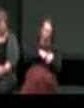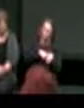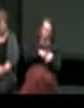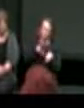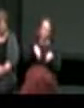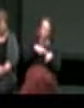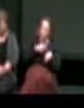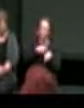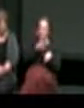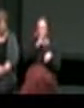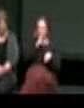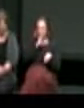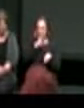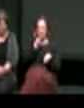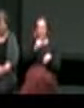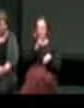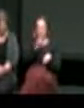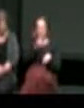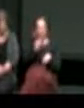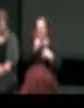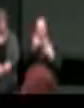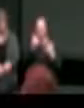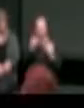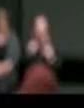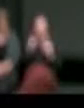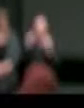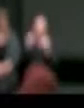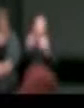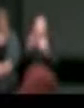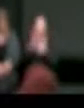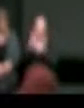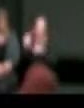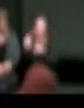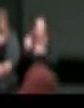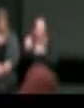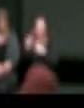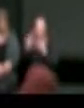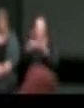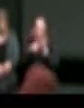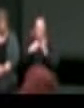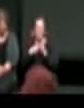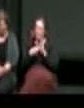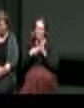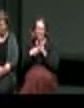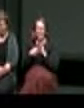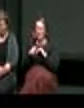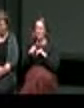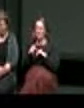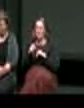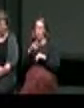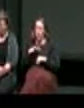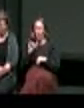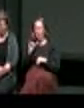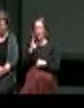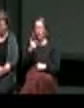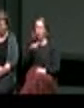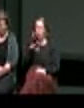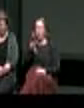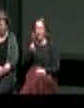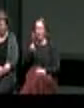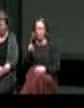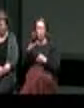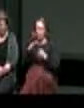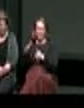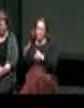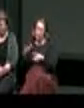water habitat, to exceptional. That means it's going to hang with the cool kids like the Grand River in being